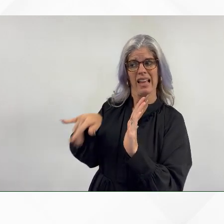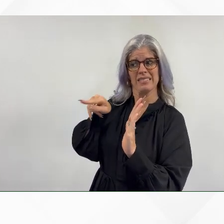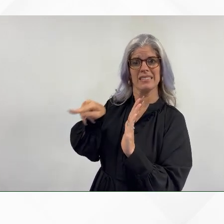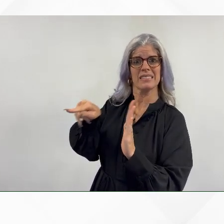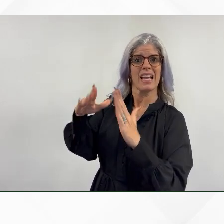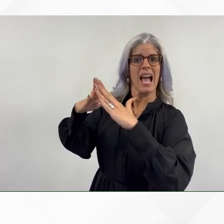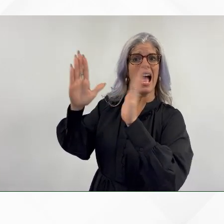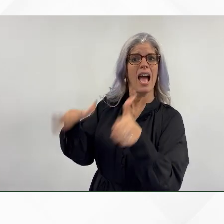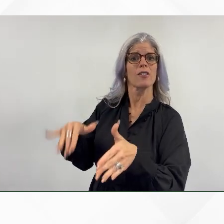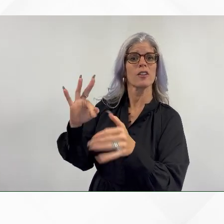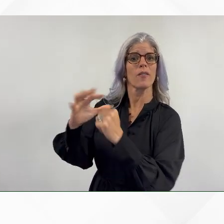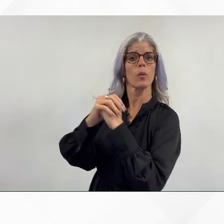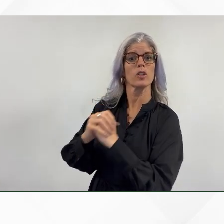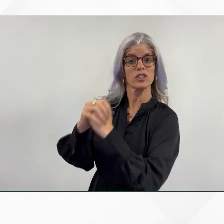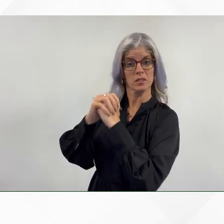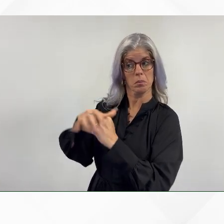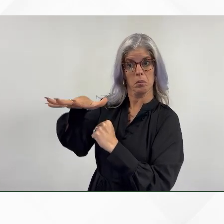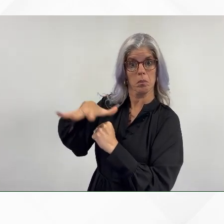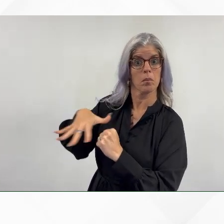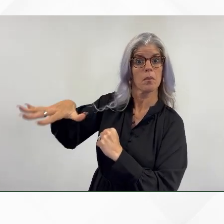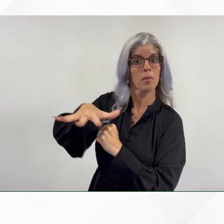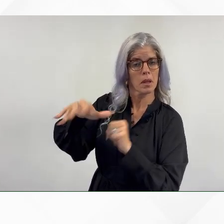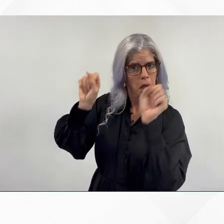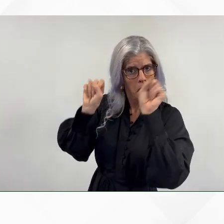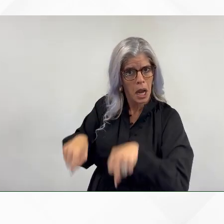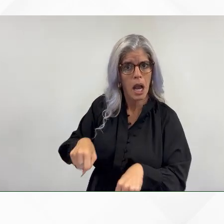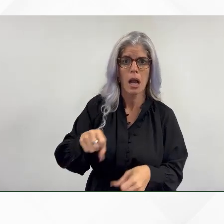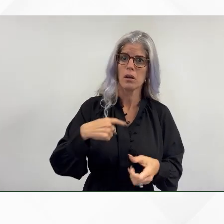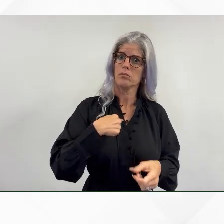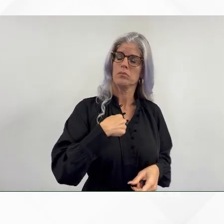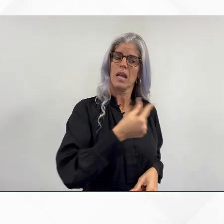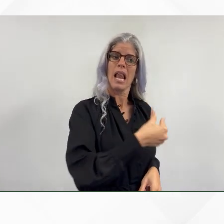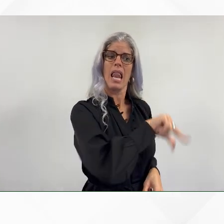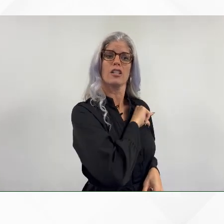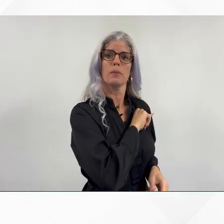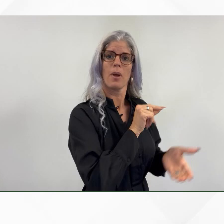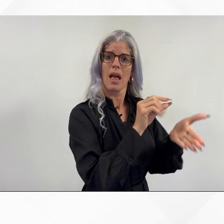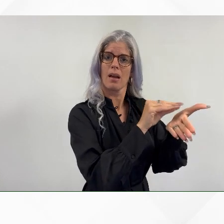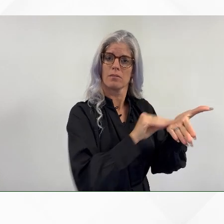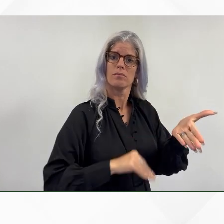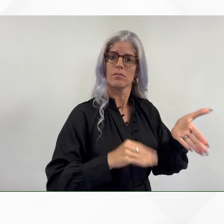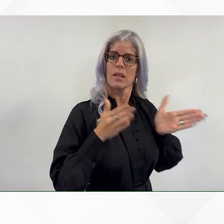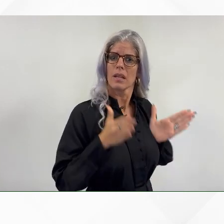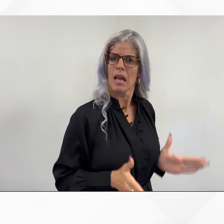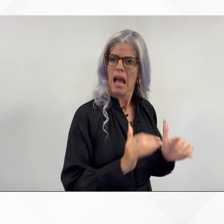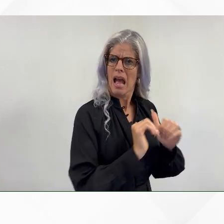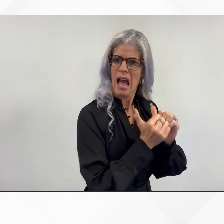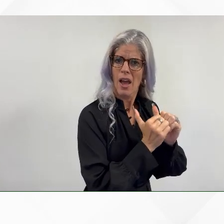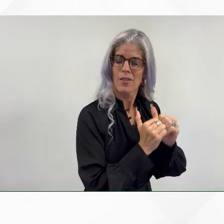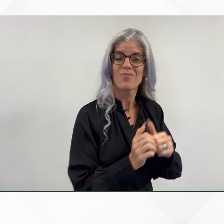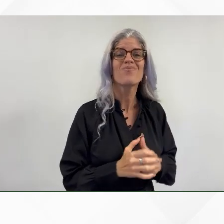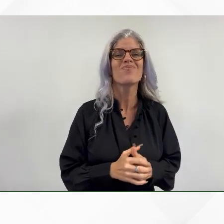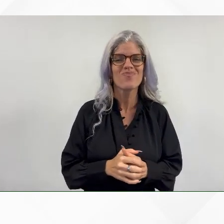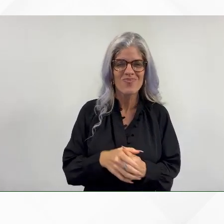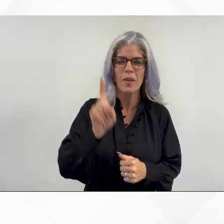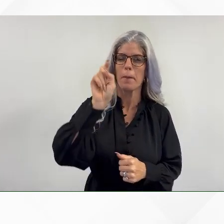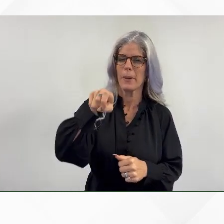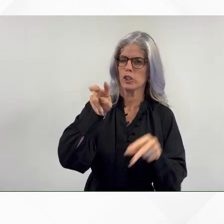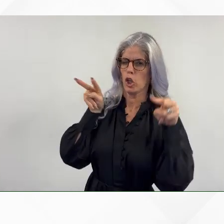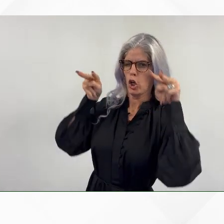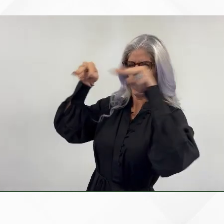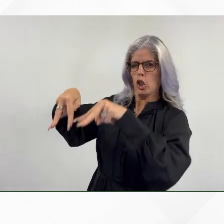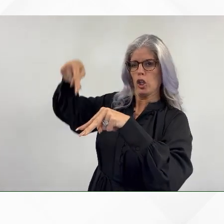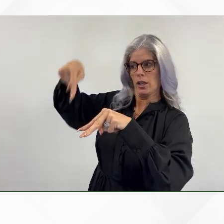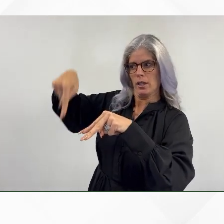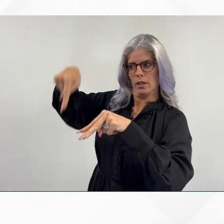In order to determine if the house of worship is an eligible applicant, we need to determine whether the house of worship owns or operates an eligible facility.